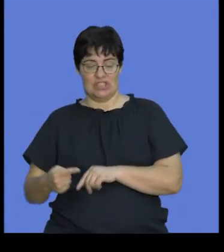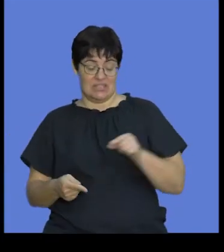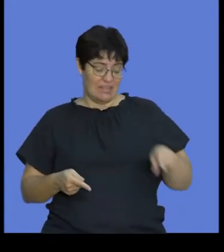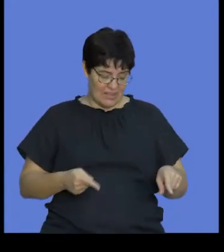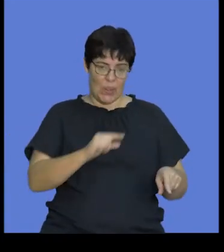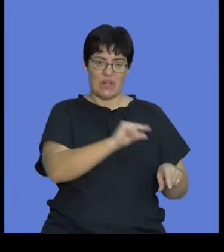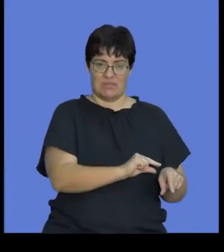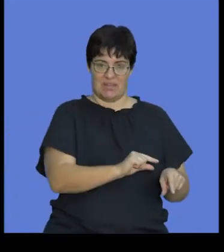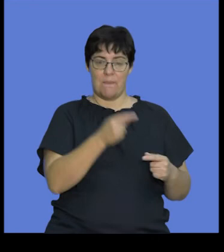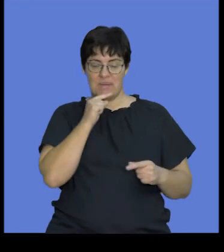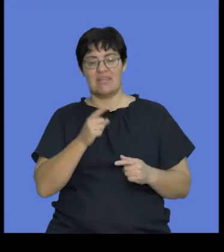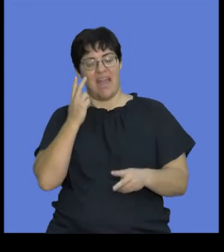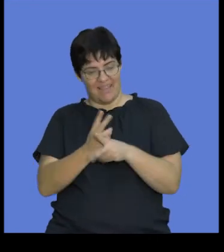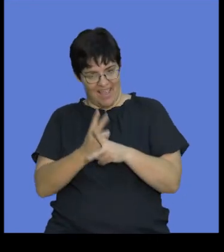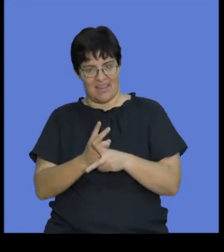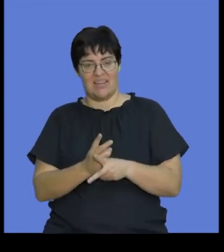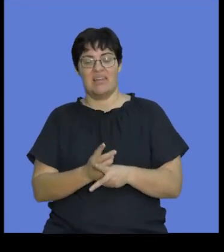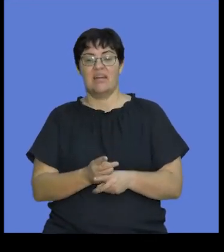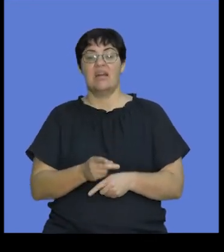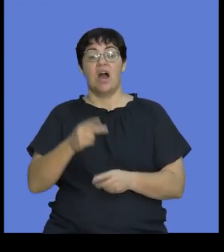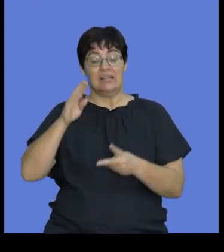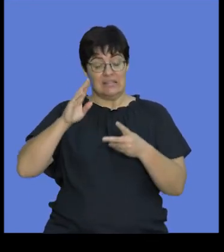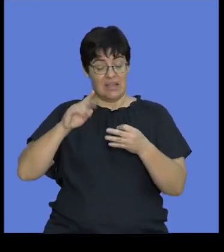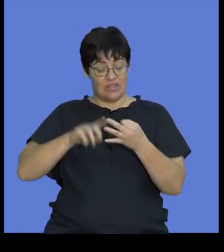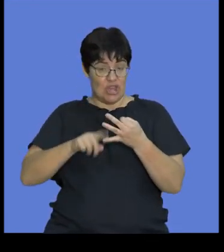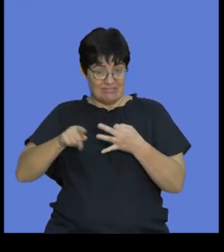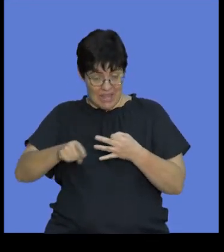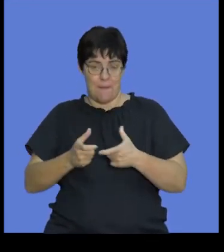again, it's bigger.